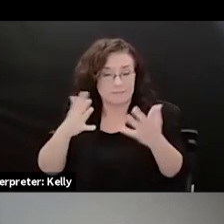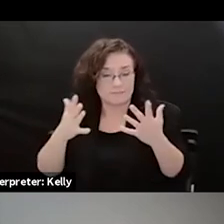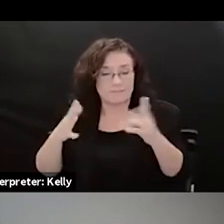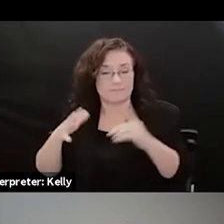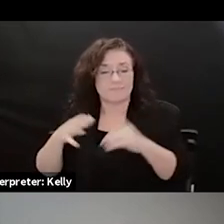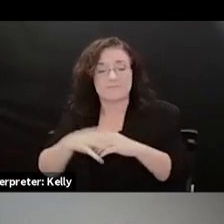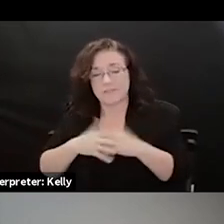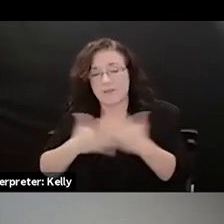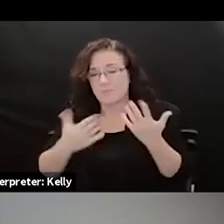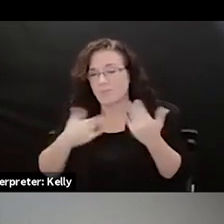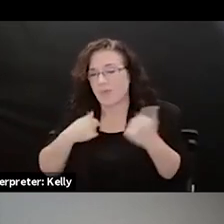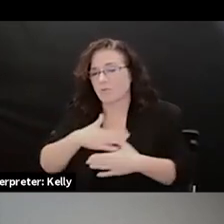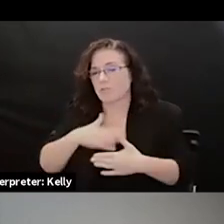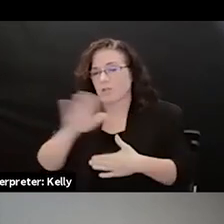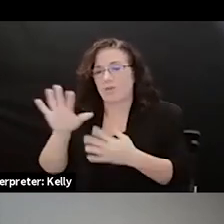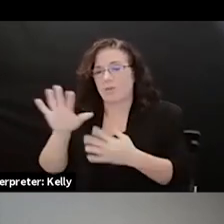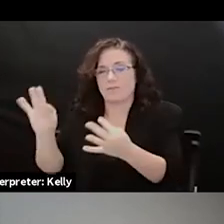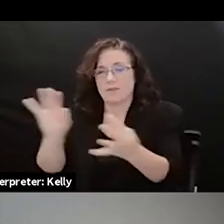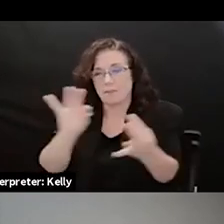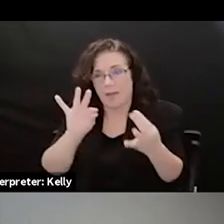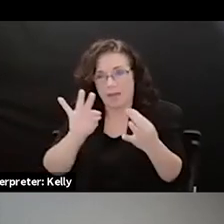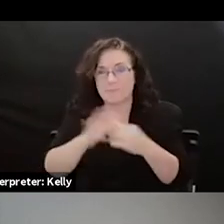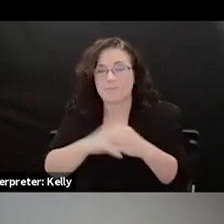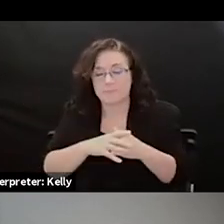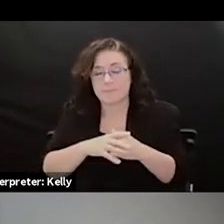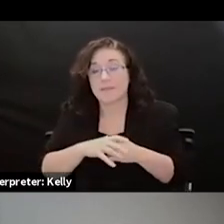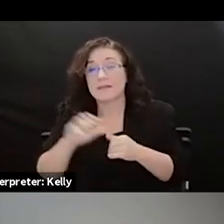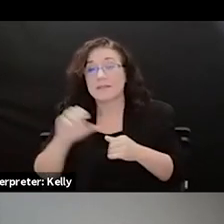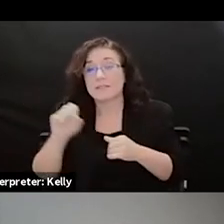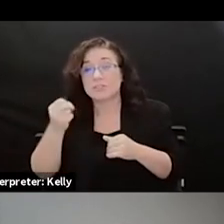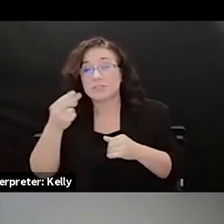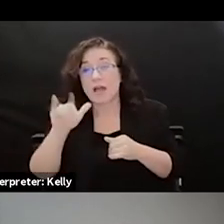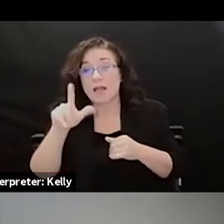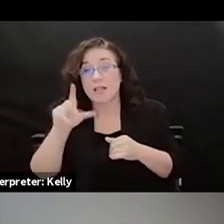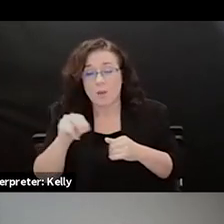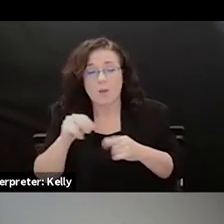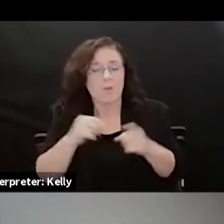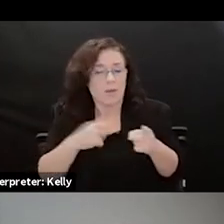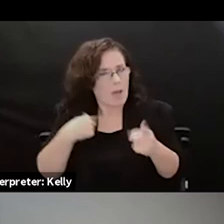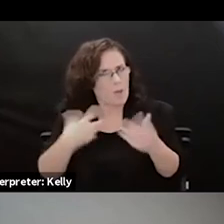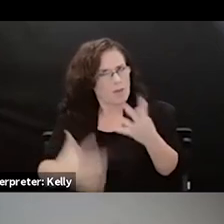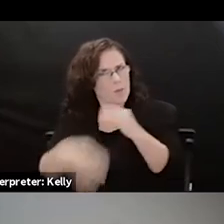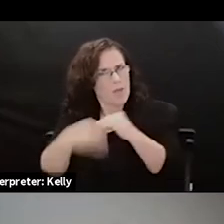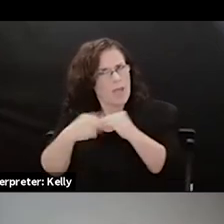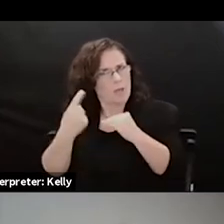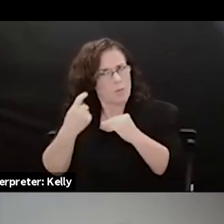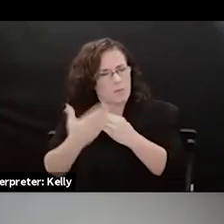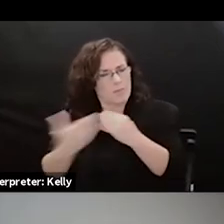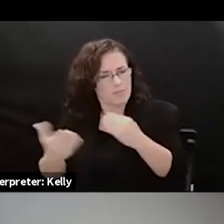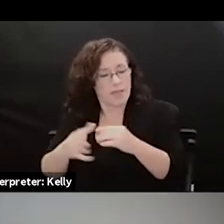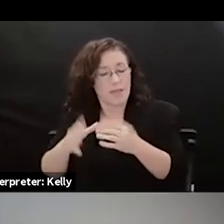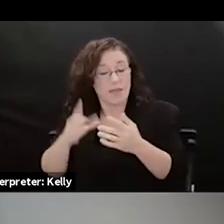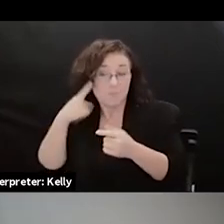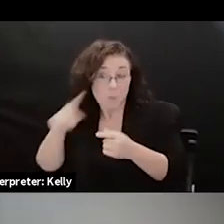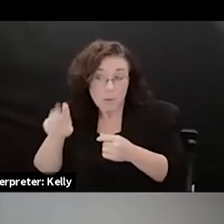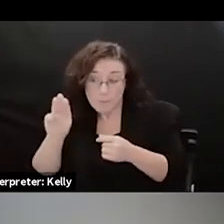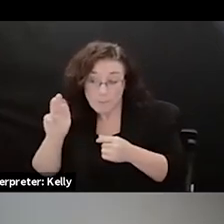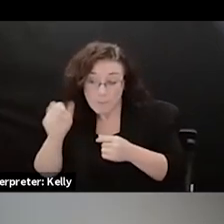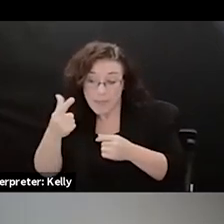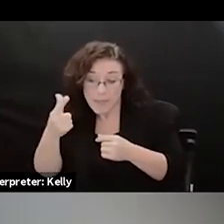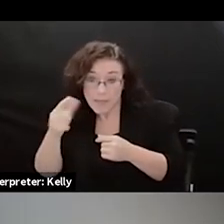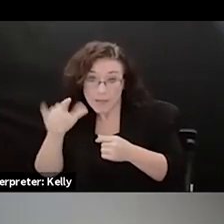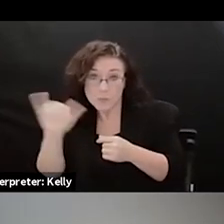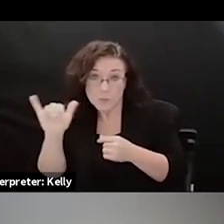process and i would just add and this is you know for for meg as well as for that the the oversight committee if there is ever a